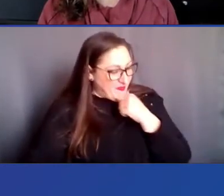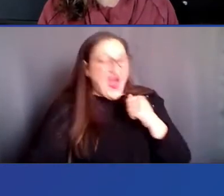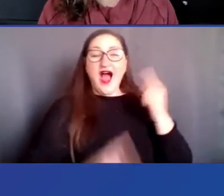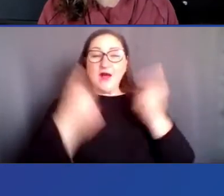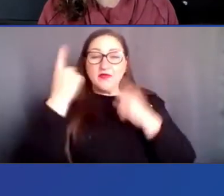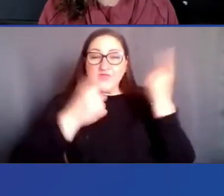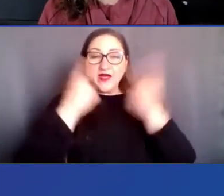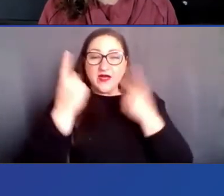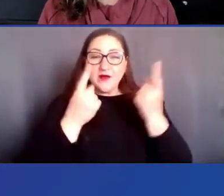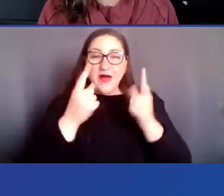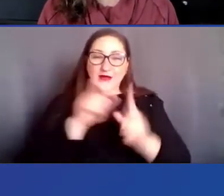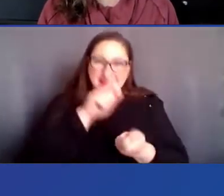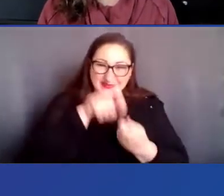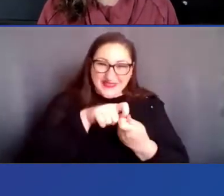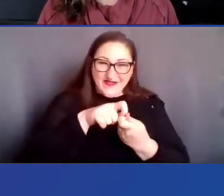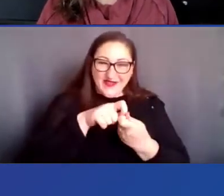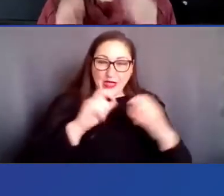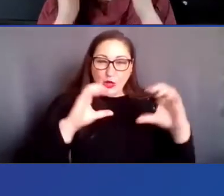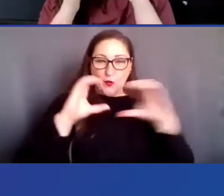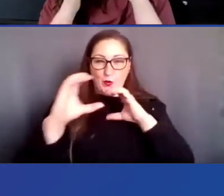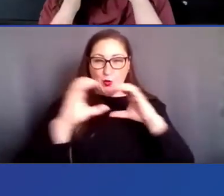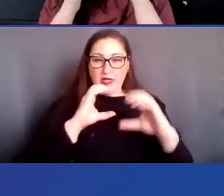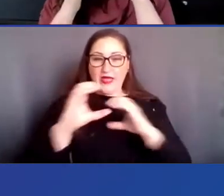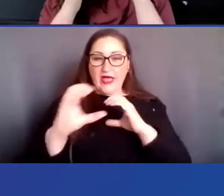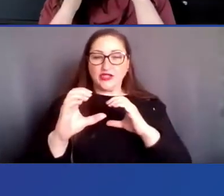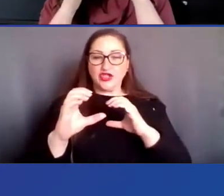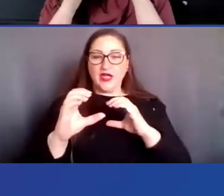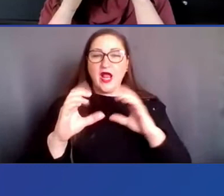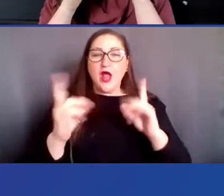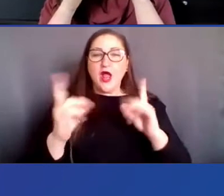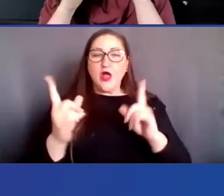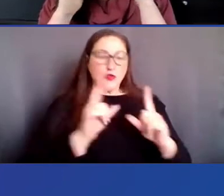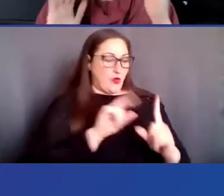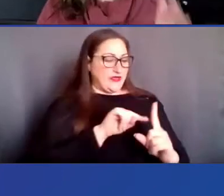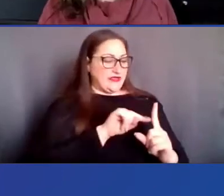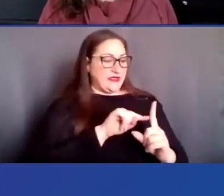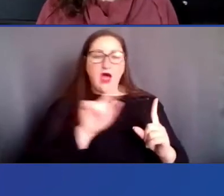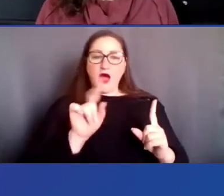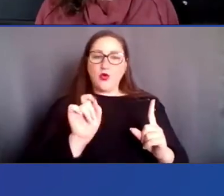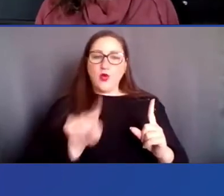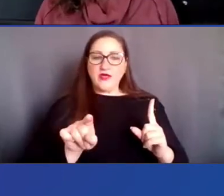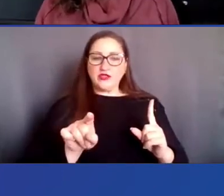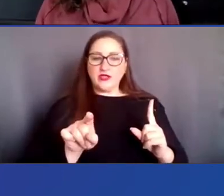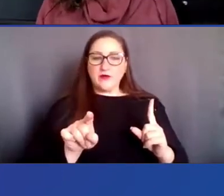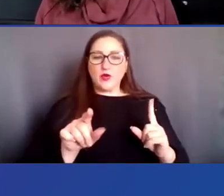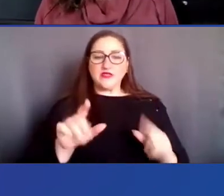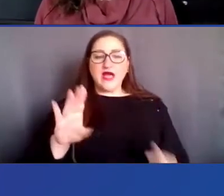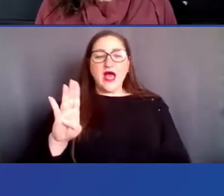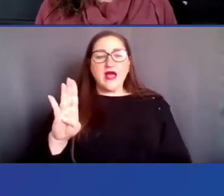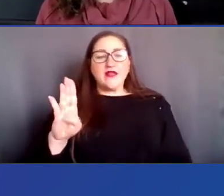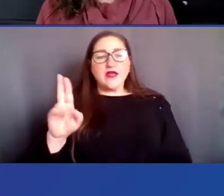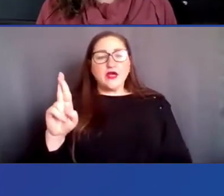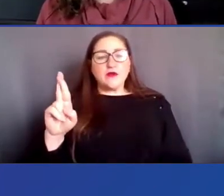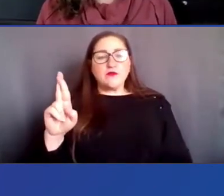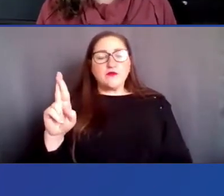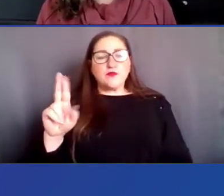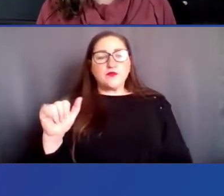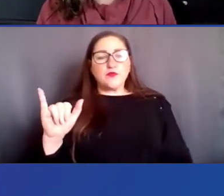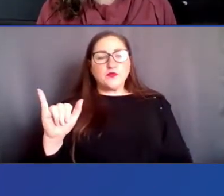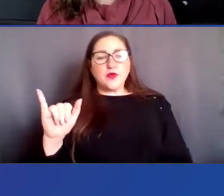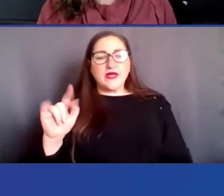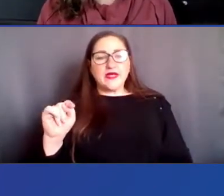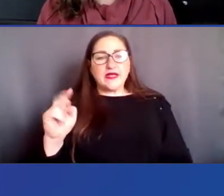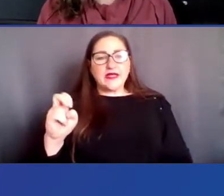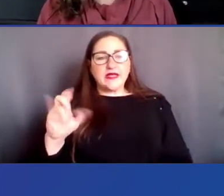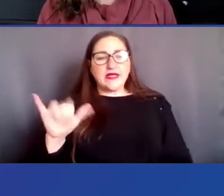communication. I think it's something that vibed with one of the questions that I had posed. I think, Brittany, when you were speaking,